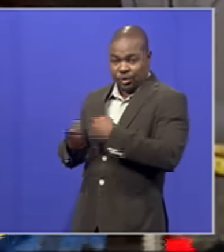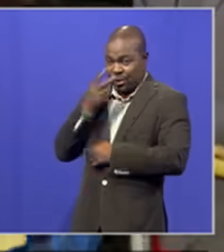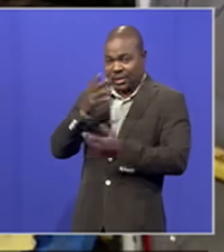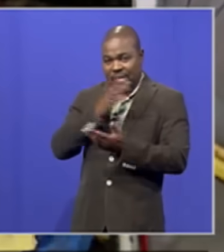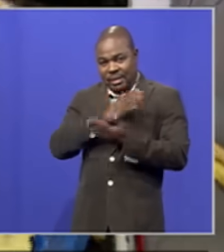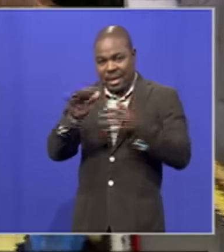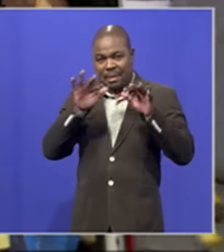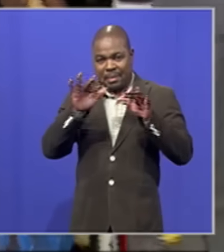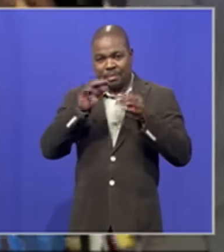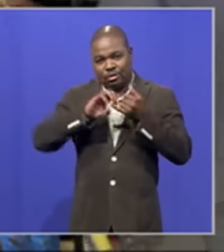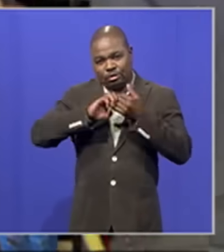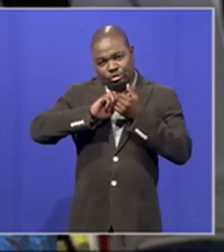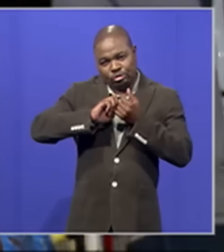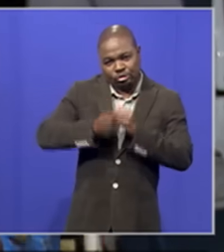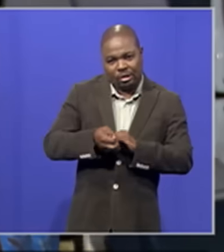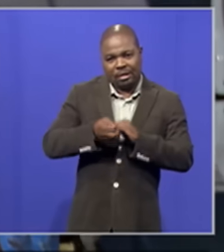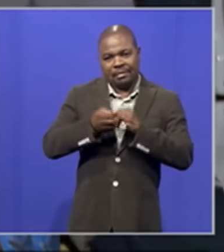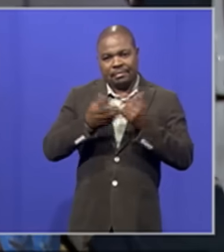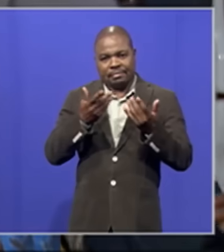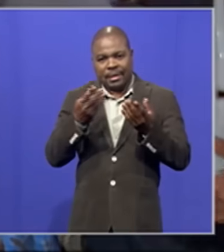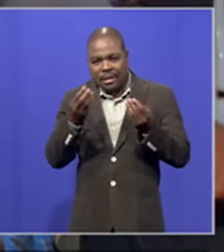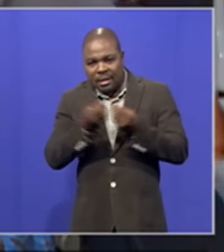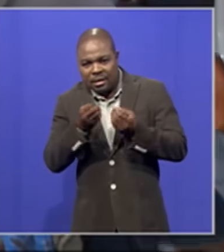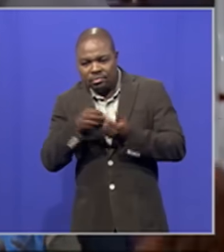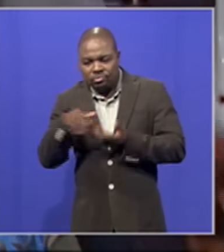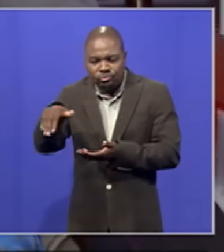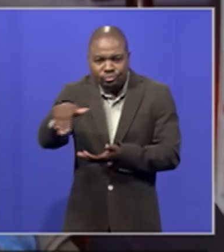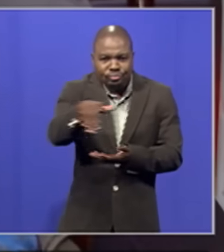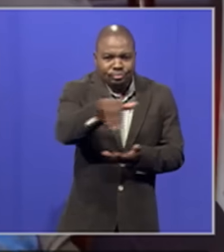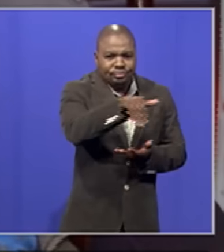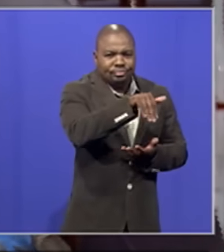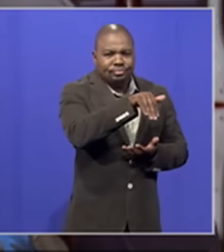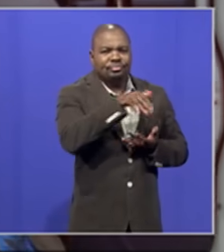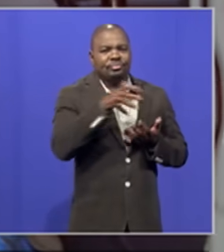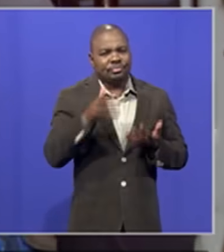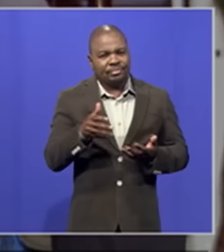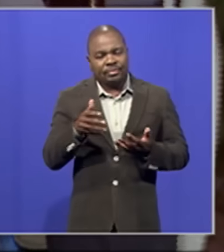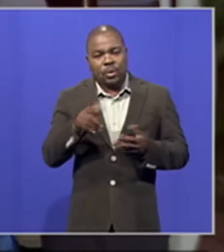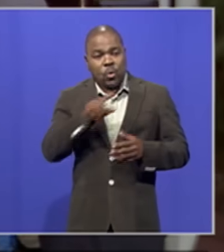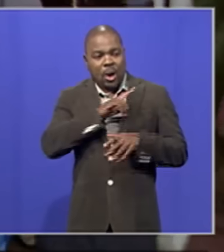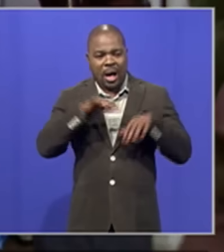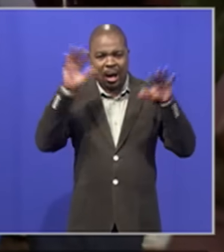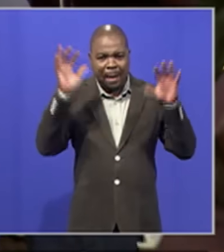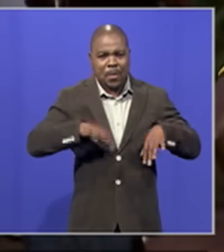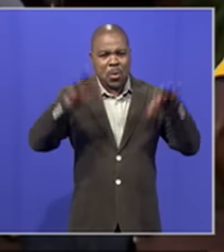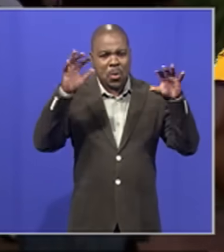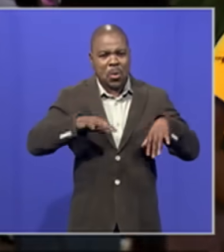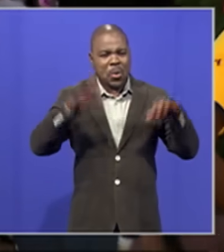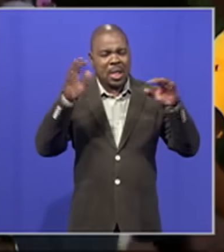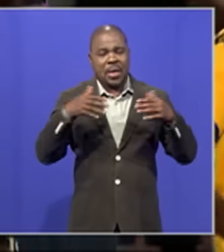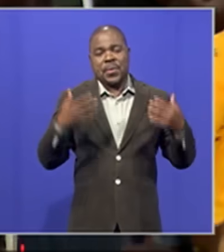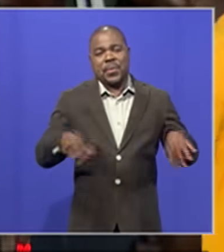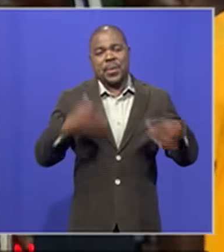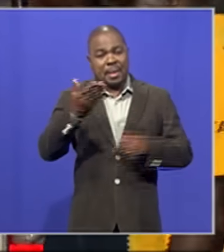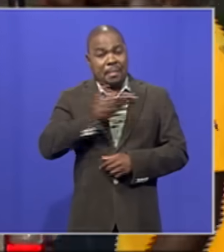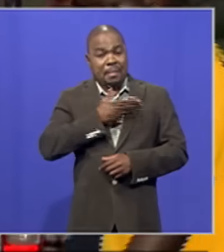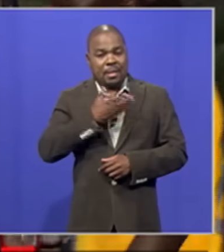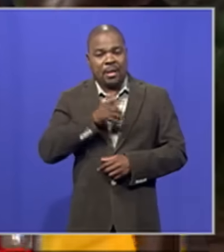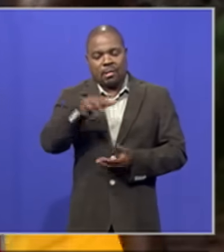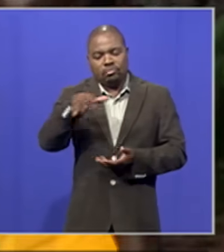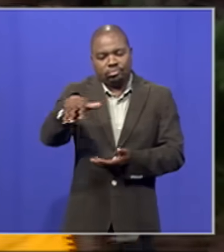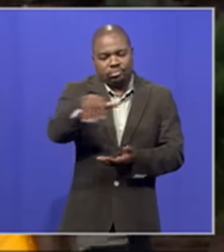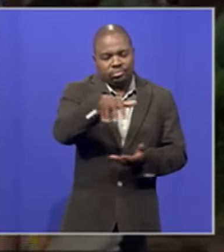ba baagi ba leka go fitlhela go tsaya se ba ka se tsayang morago ga dipula tseno tse maatla mme ba di